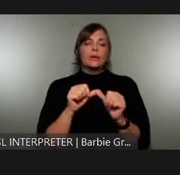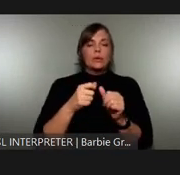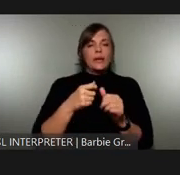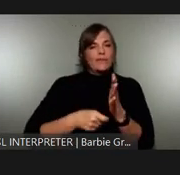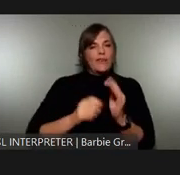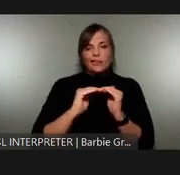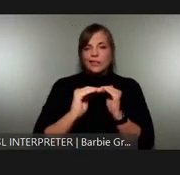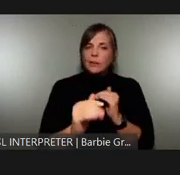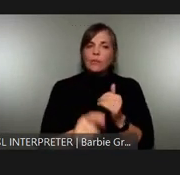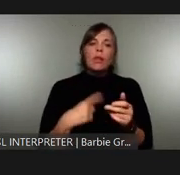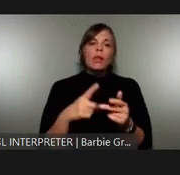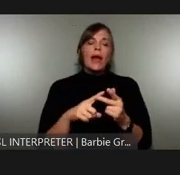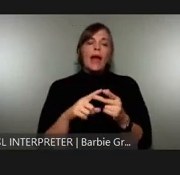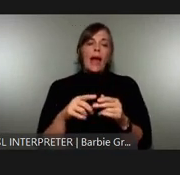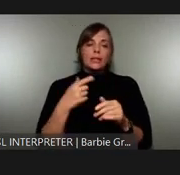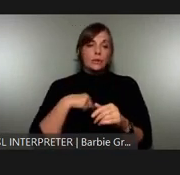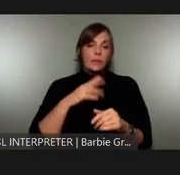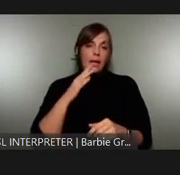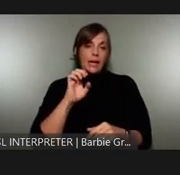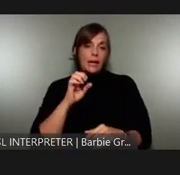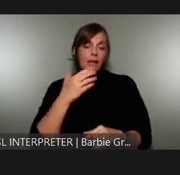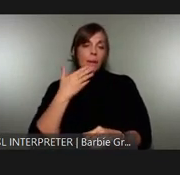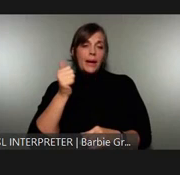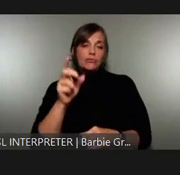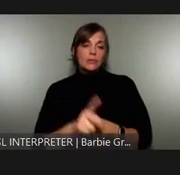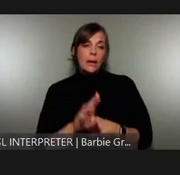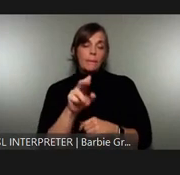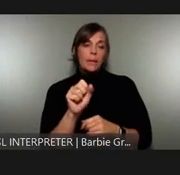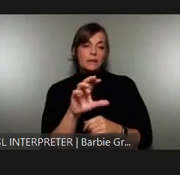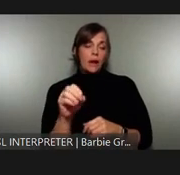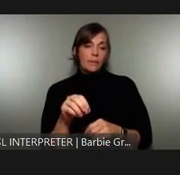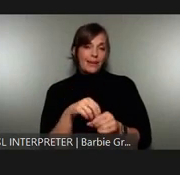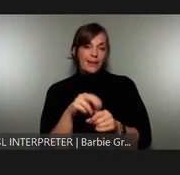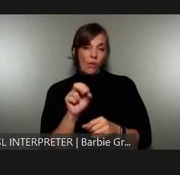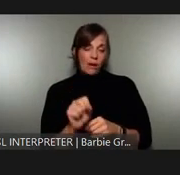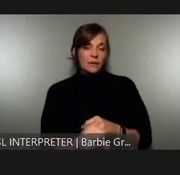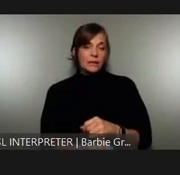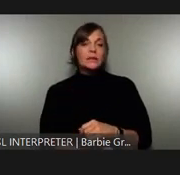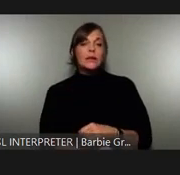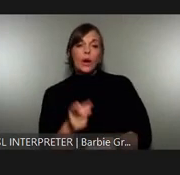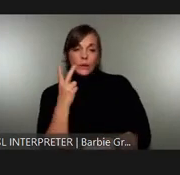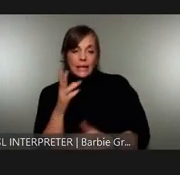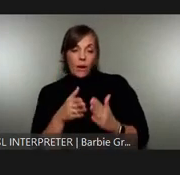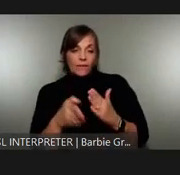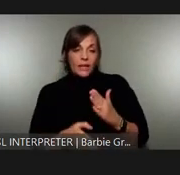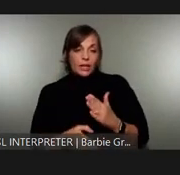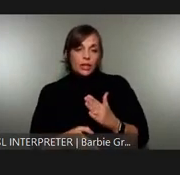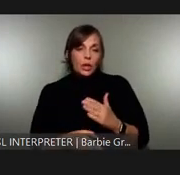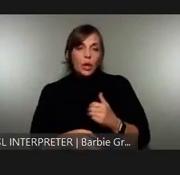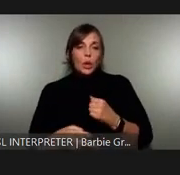feeding 860 families. We actually reduced fares for our customers while